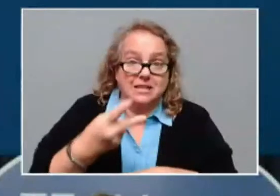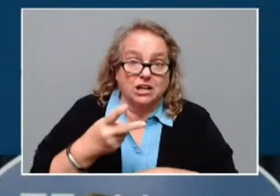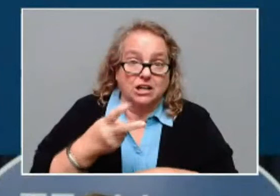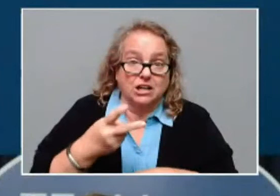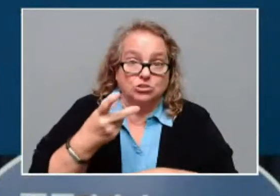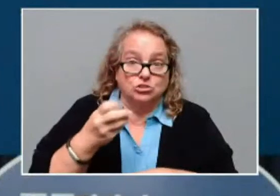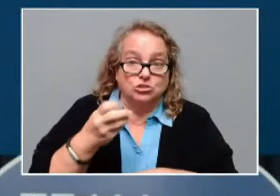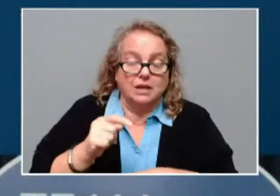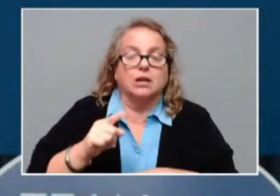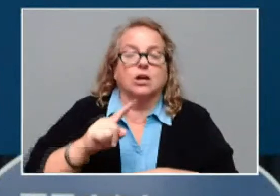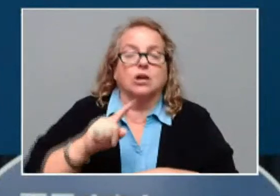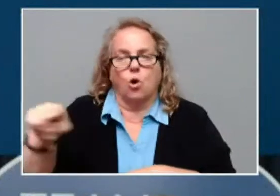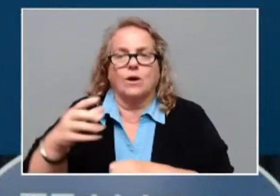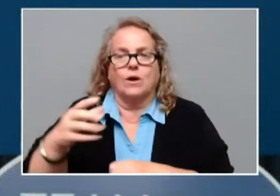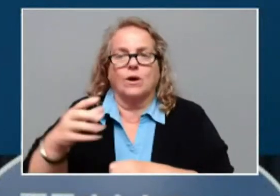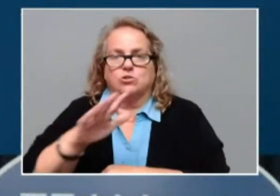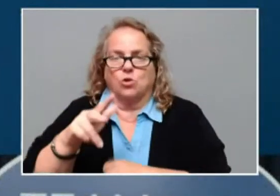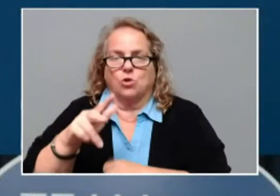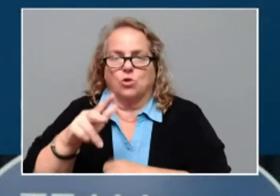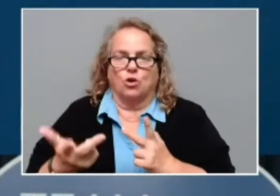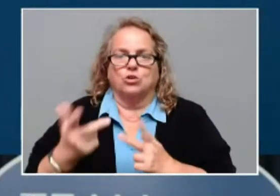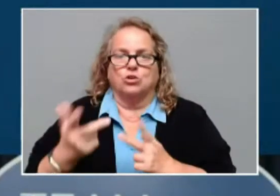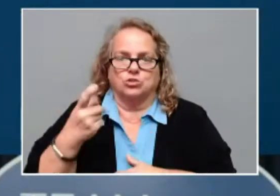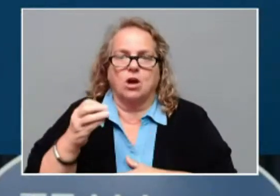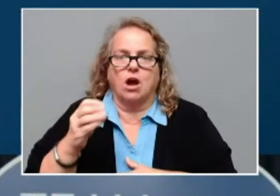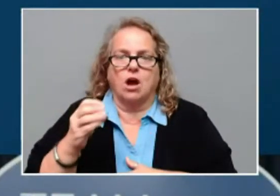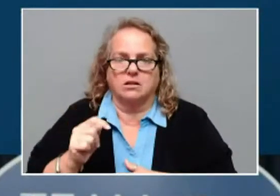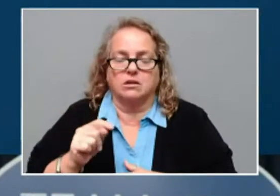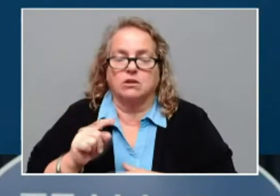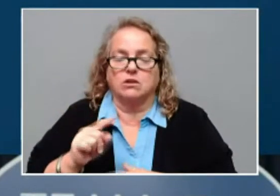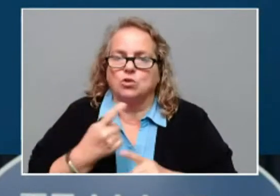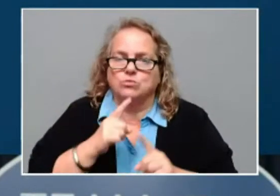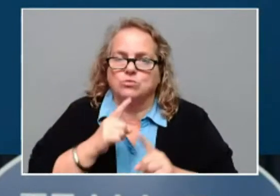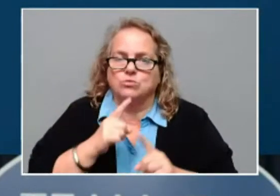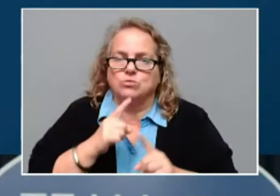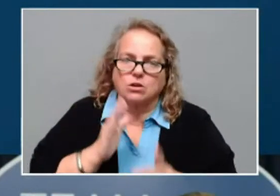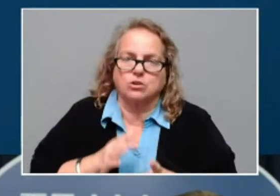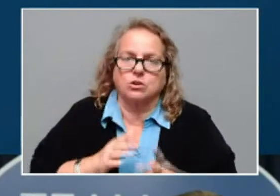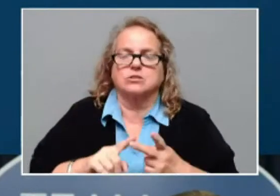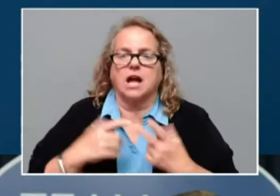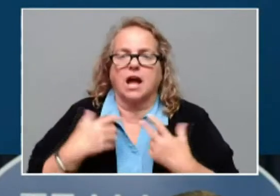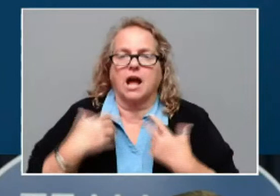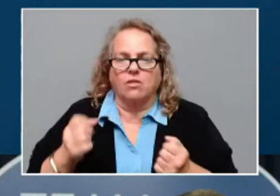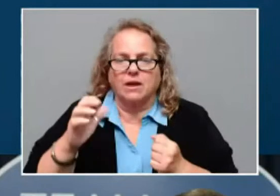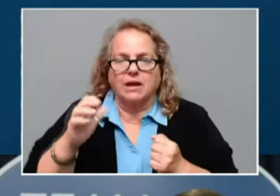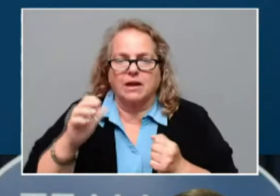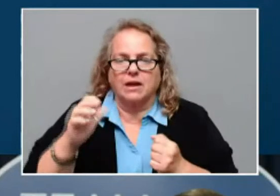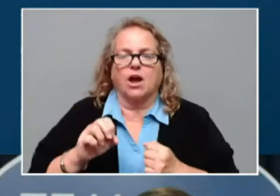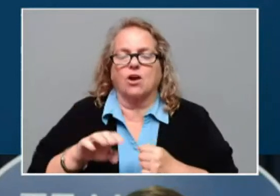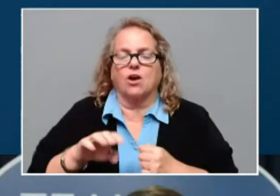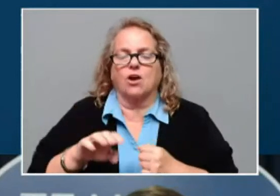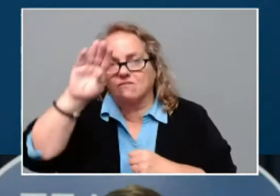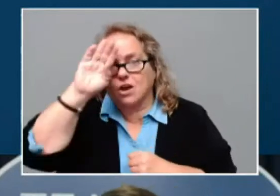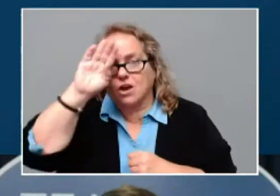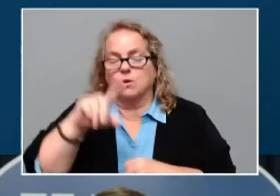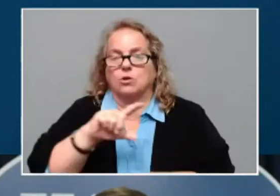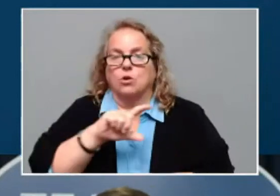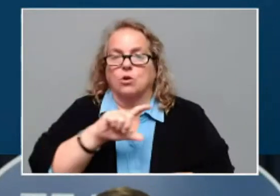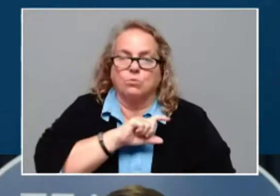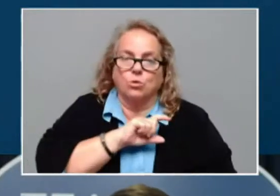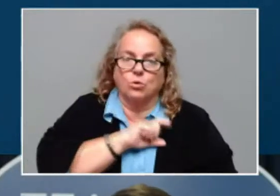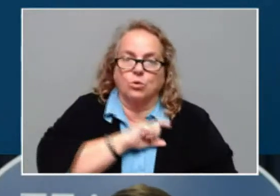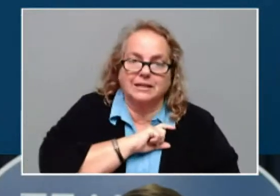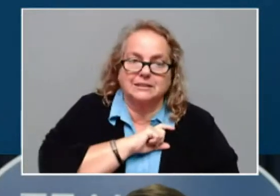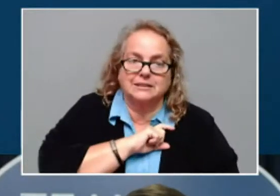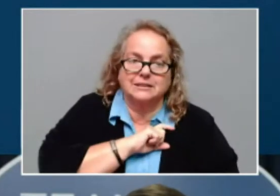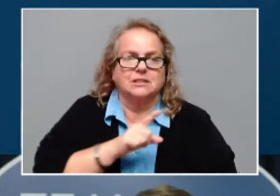third shot. These are first responders, healthcare, firefighters, police, congregate care, really big for our healthcare